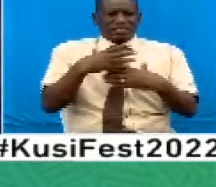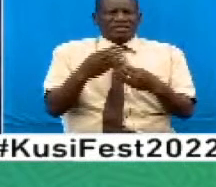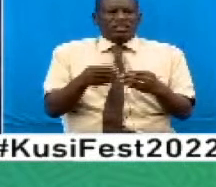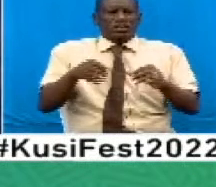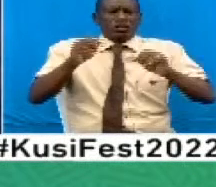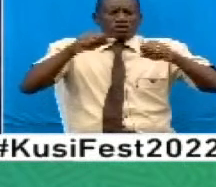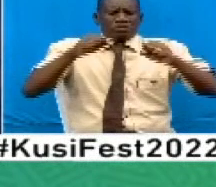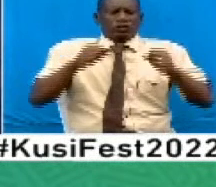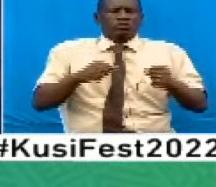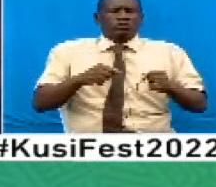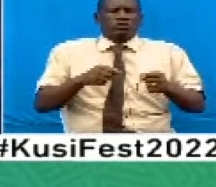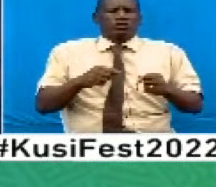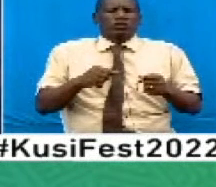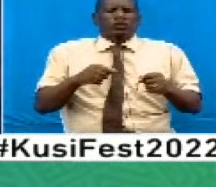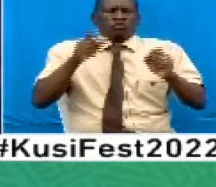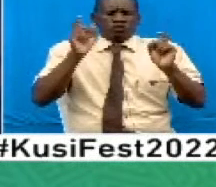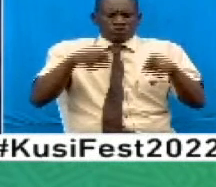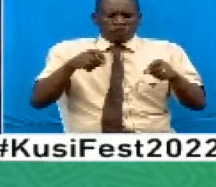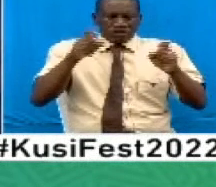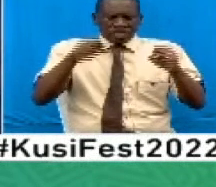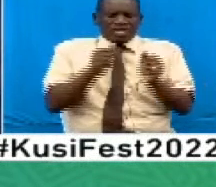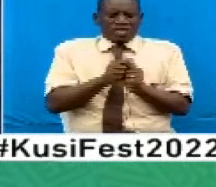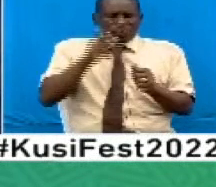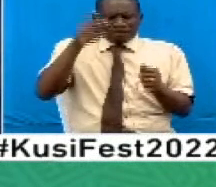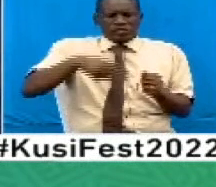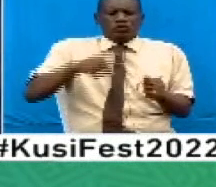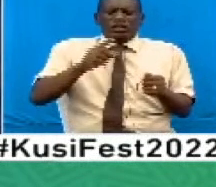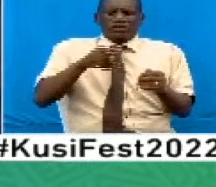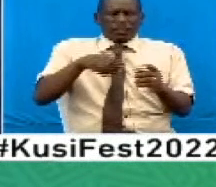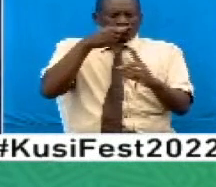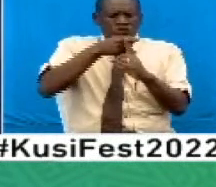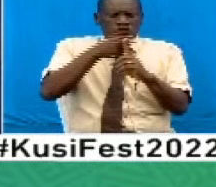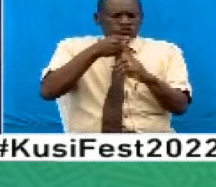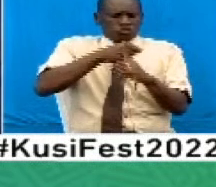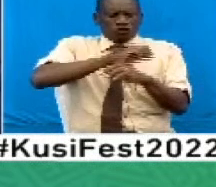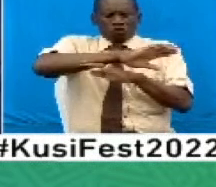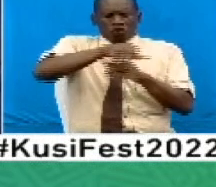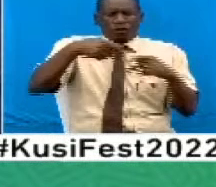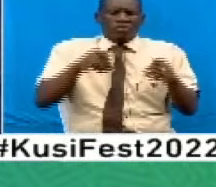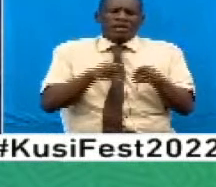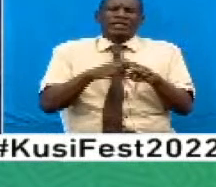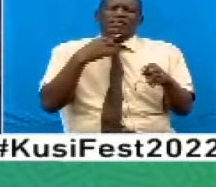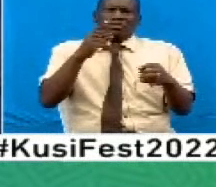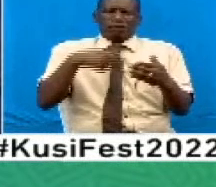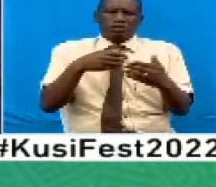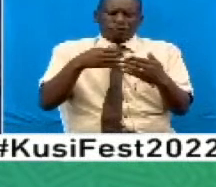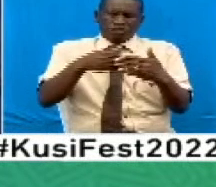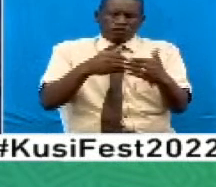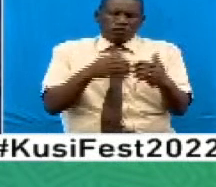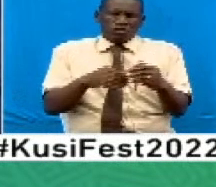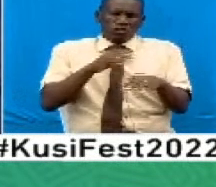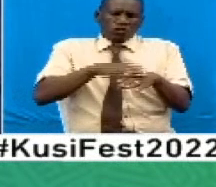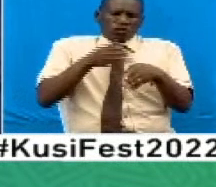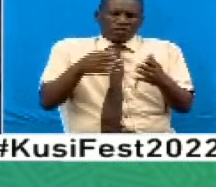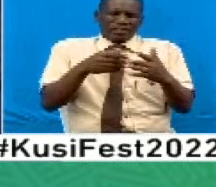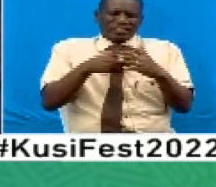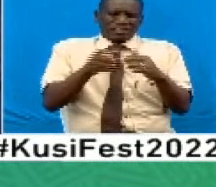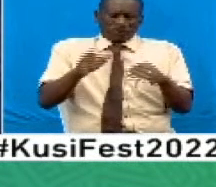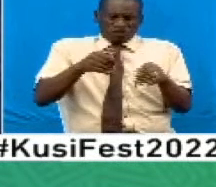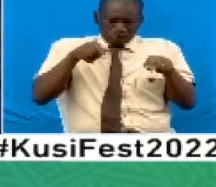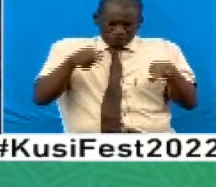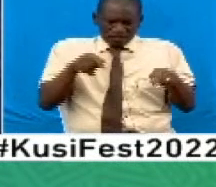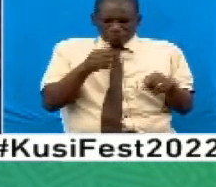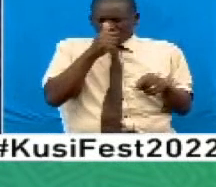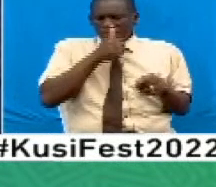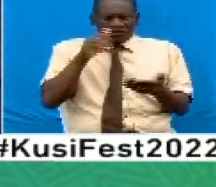can and must win this battle for all of us. But as I've said earlier, charity begins at home. For private sector, we have